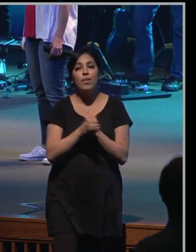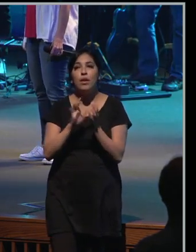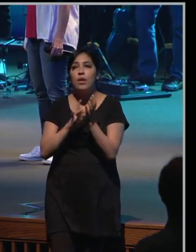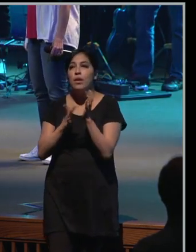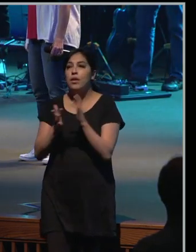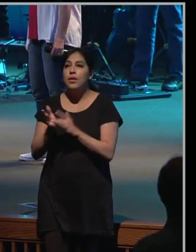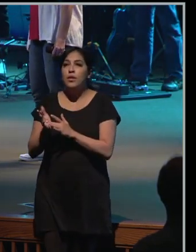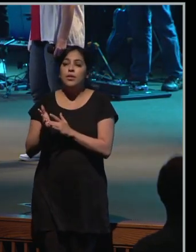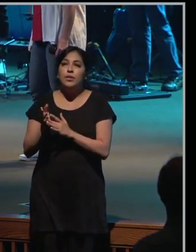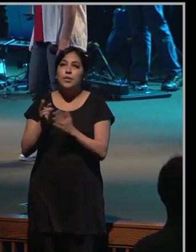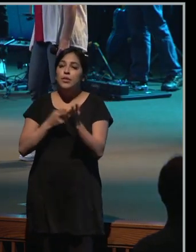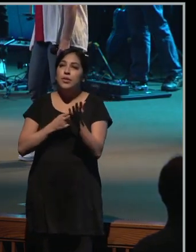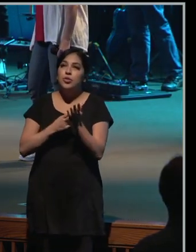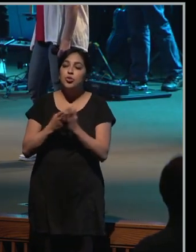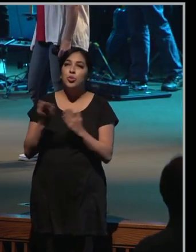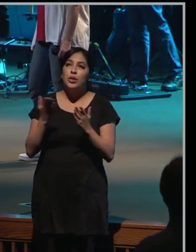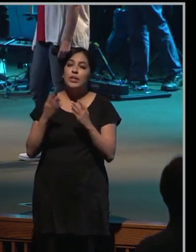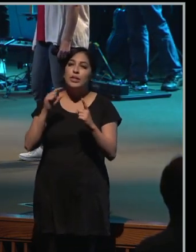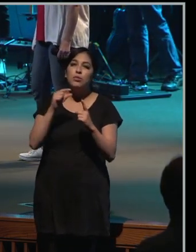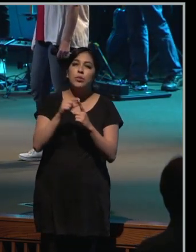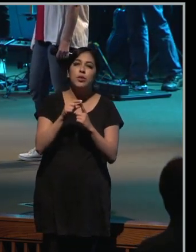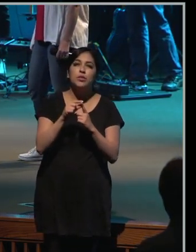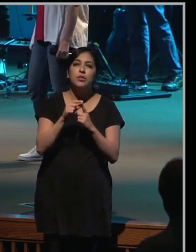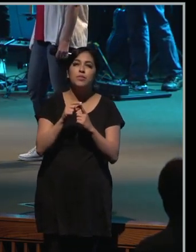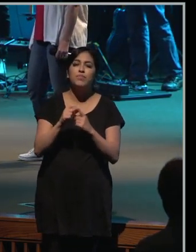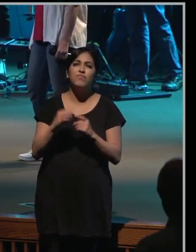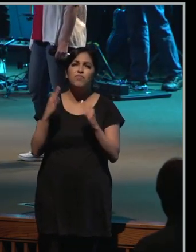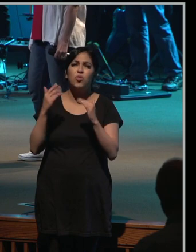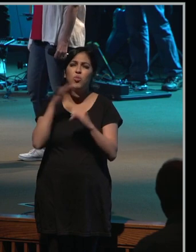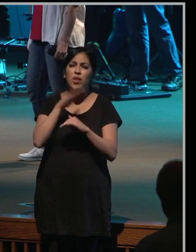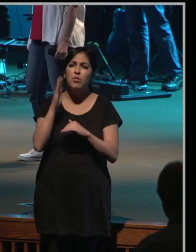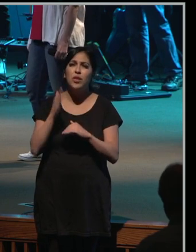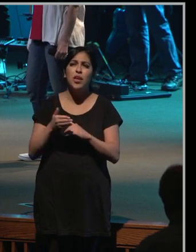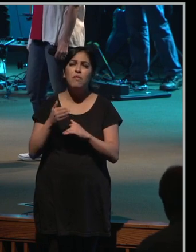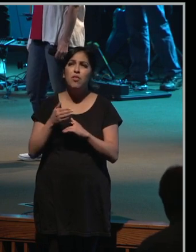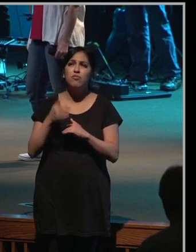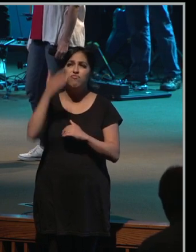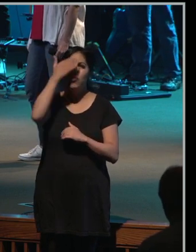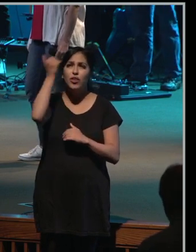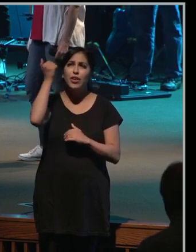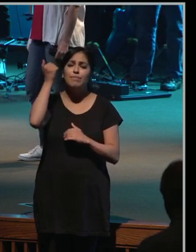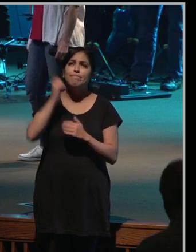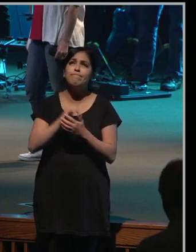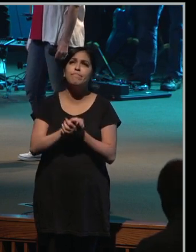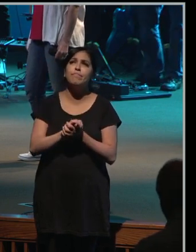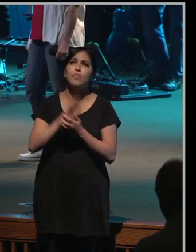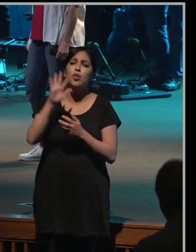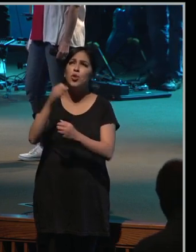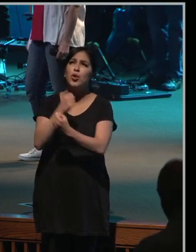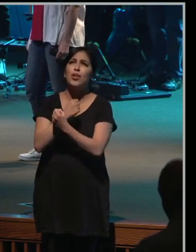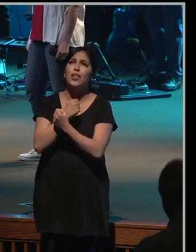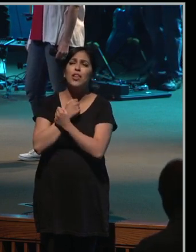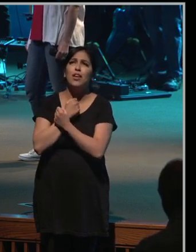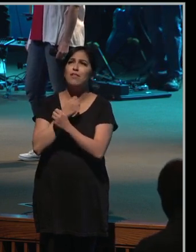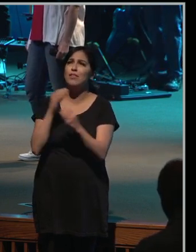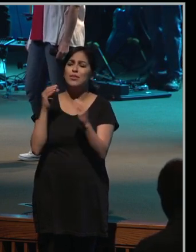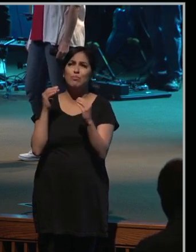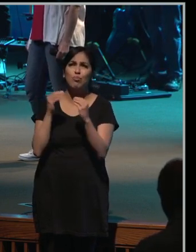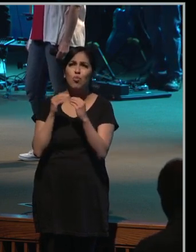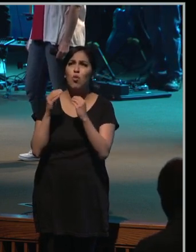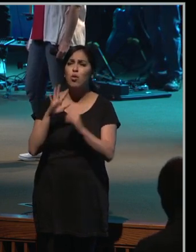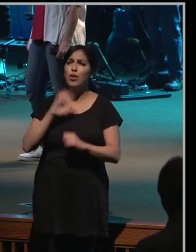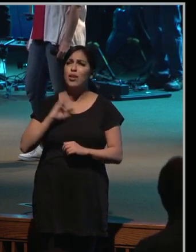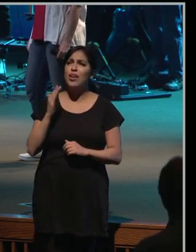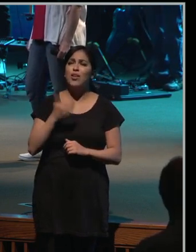Jesus, the truth in these words, may we never forget that truth. Your love is far greater than our sin,